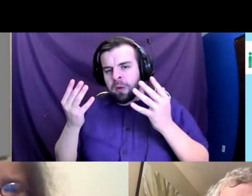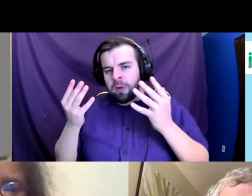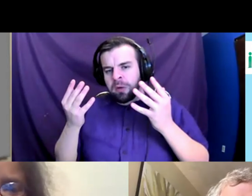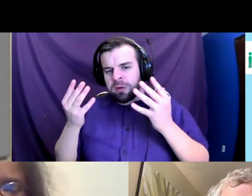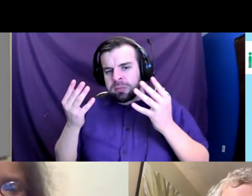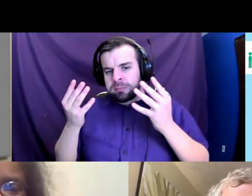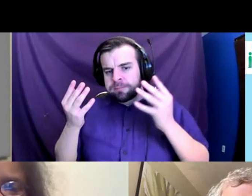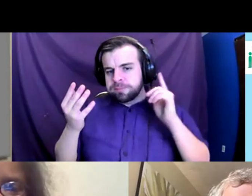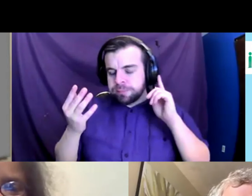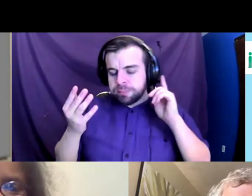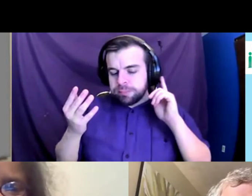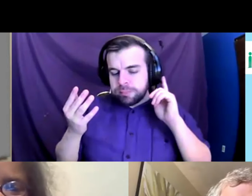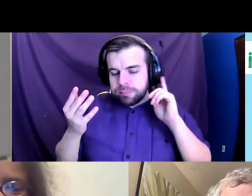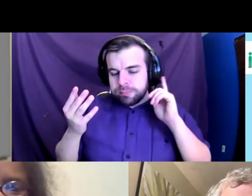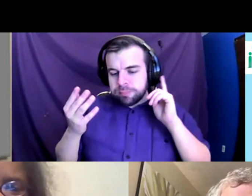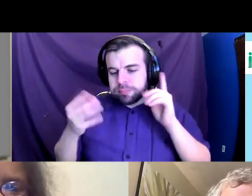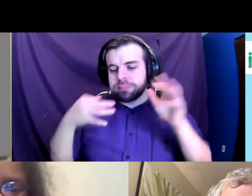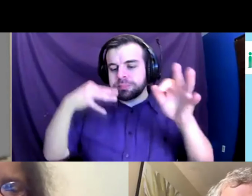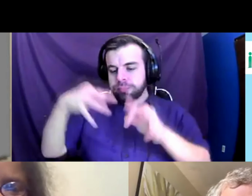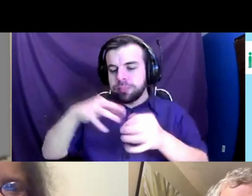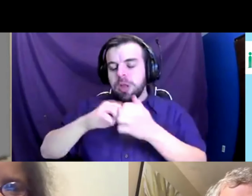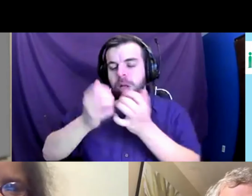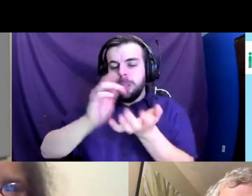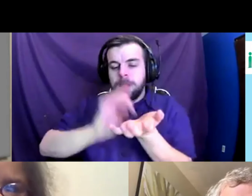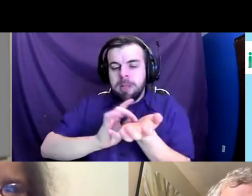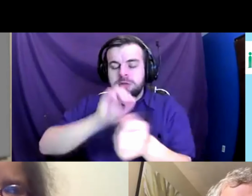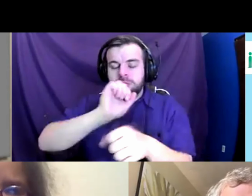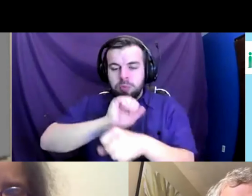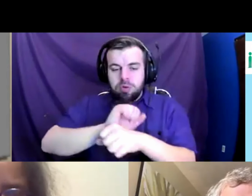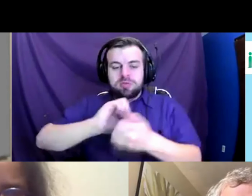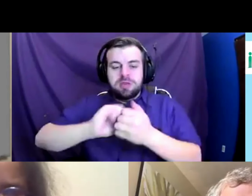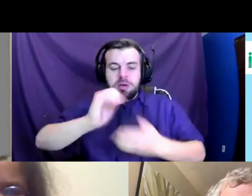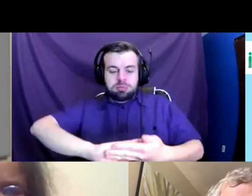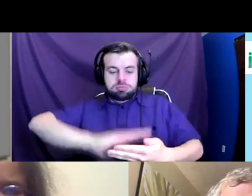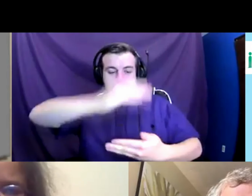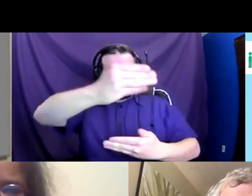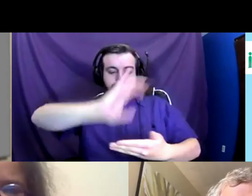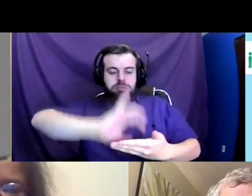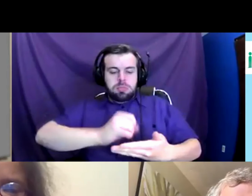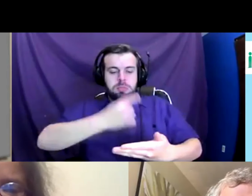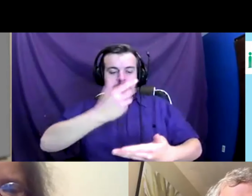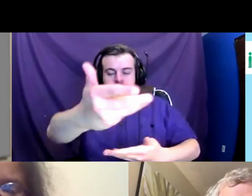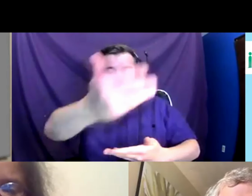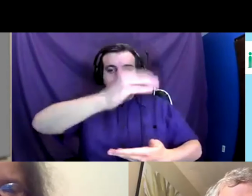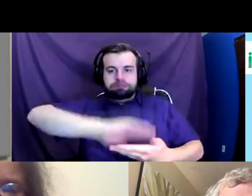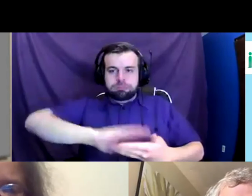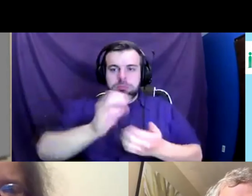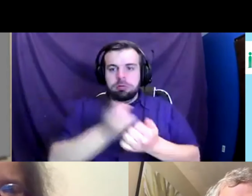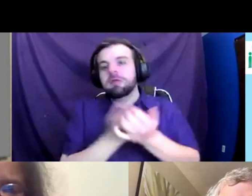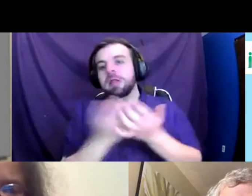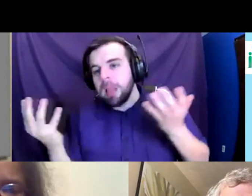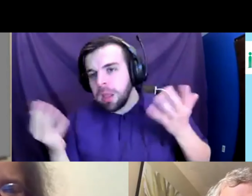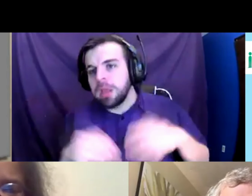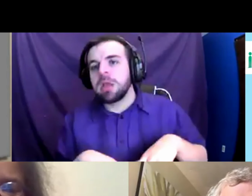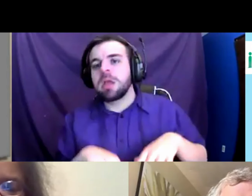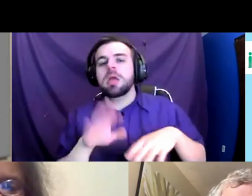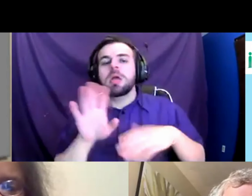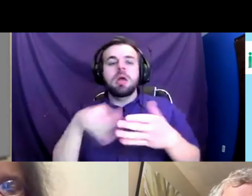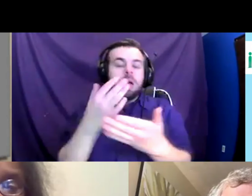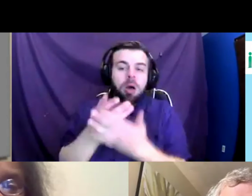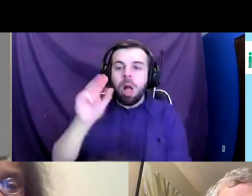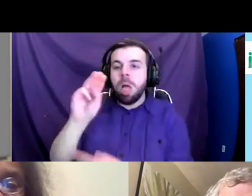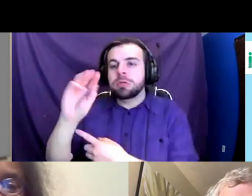my medicine works and how to get it out of the container on it and all the doses that I'm